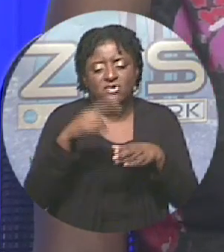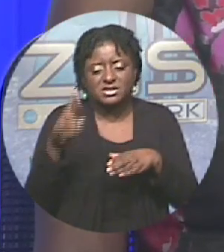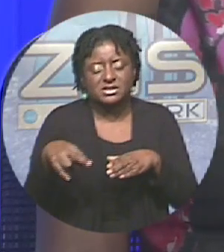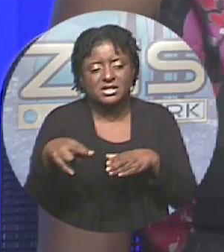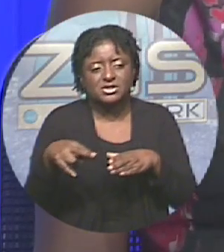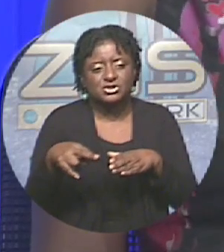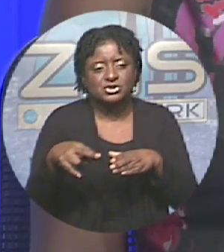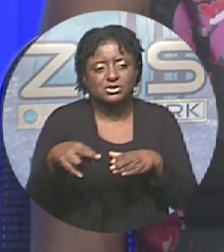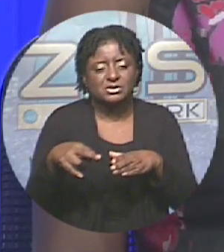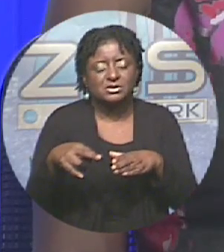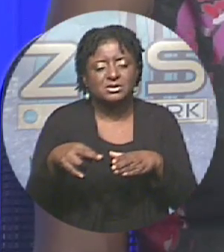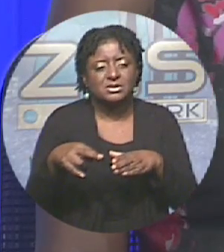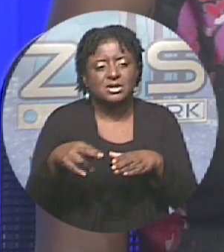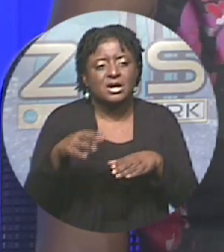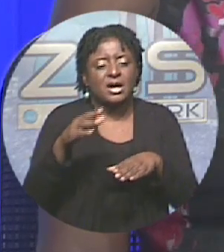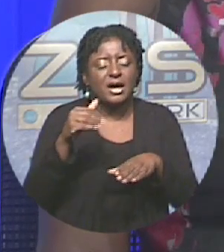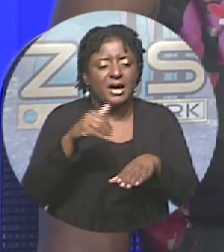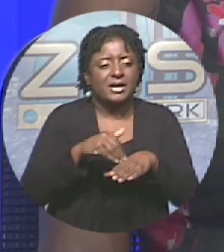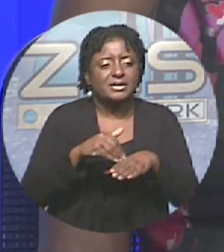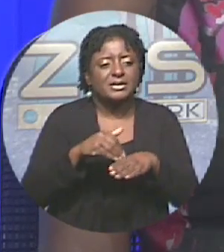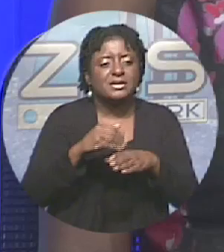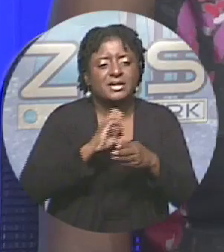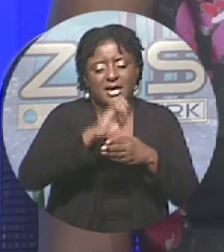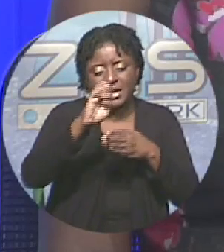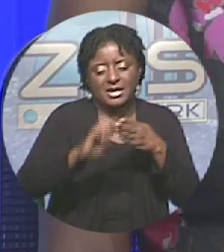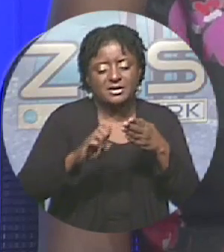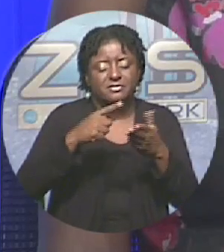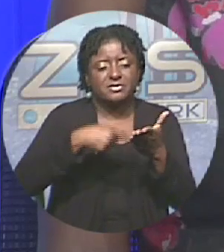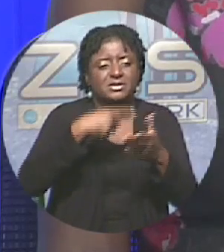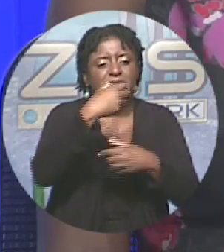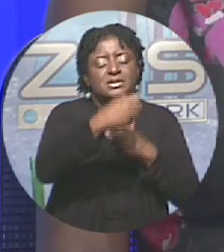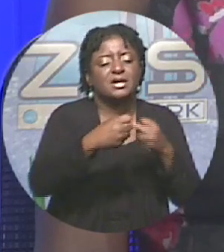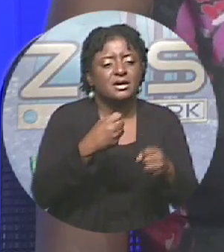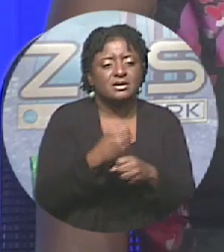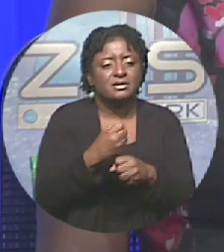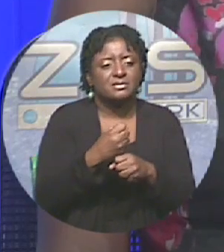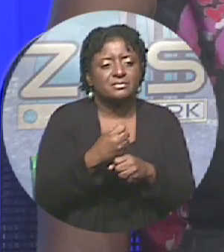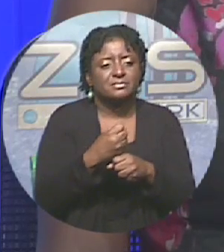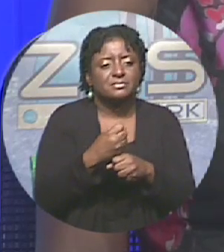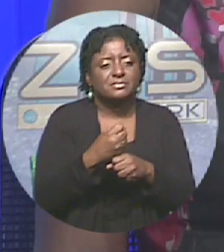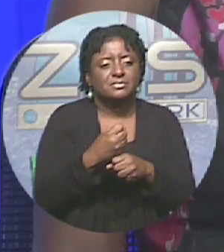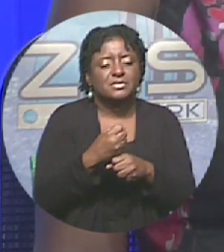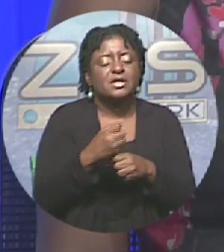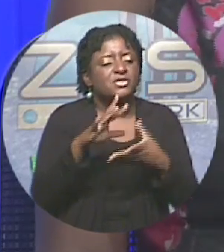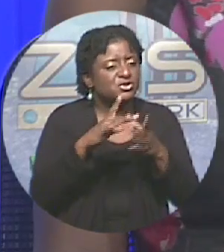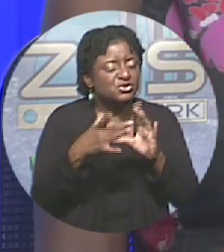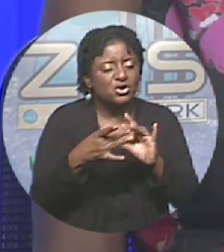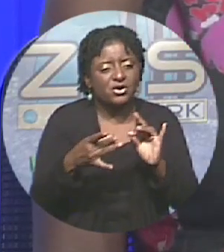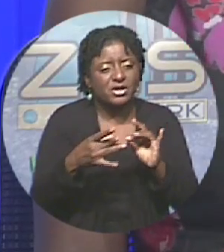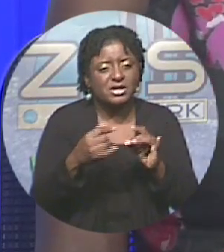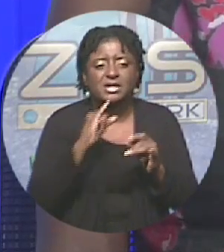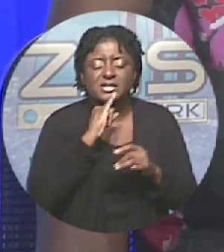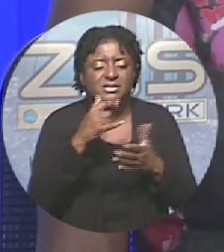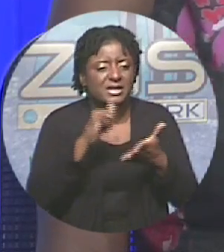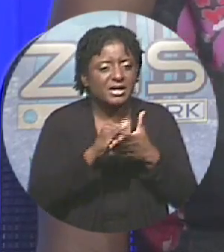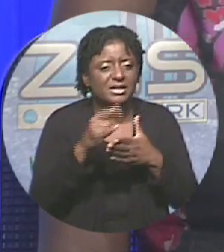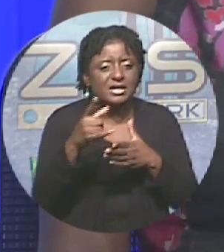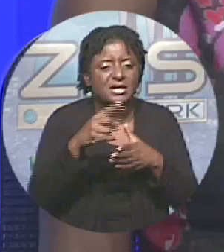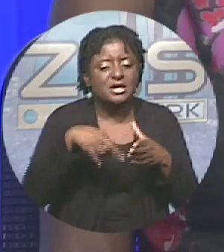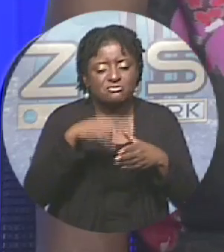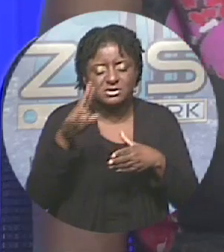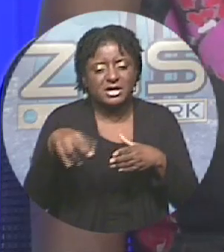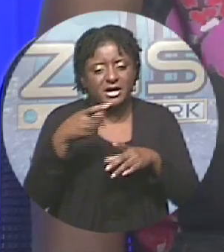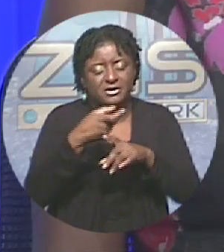end of the year. Gomez said despite rumors that he resigned for financial reasons, that was not the case. He was not dissatisfied